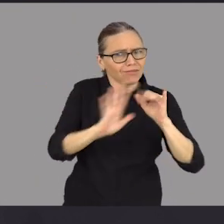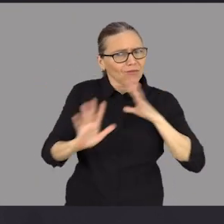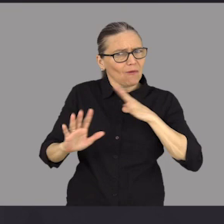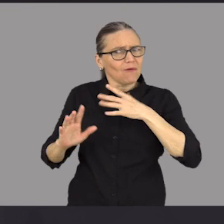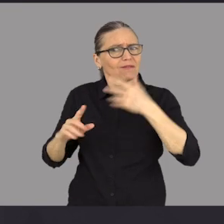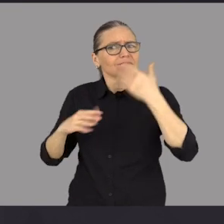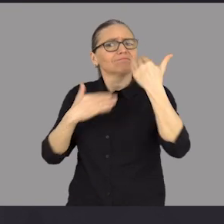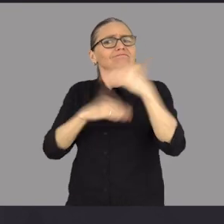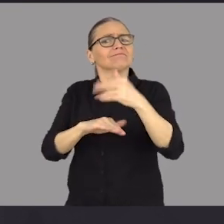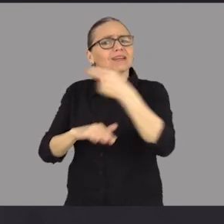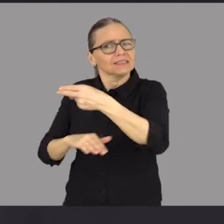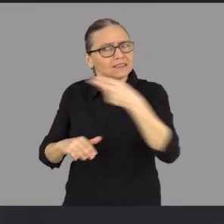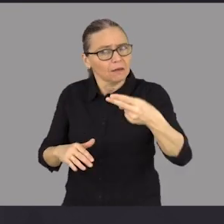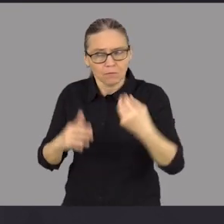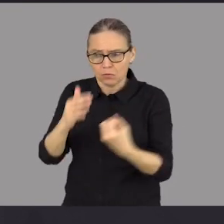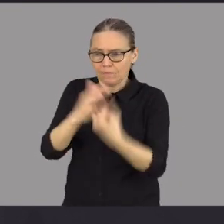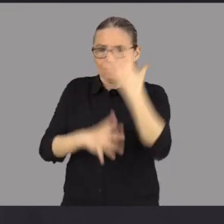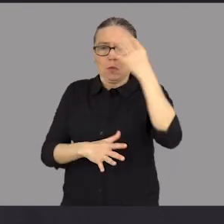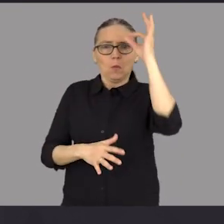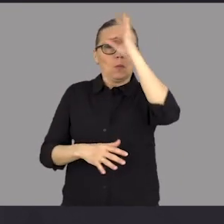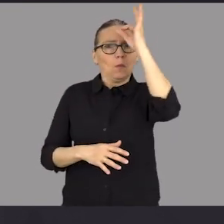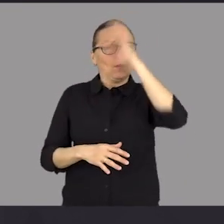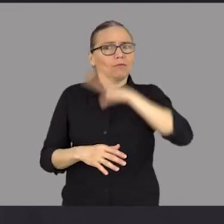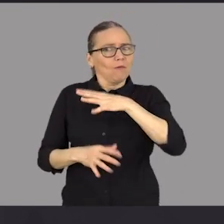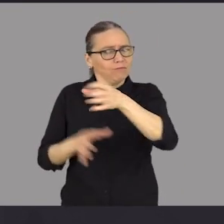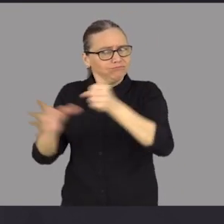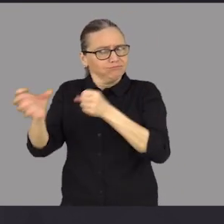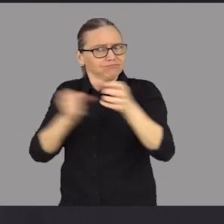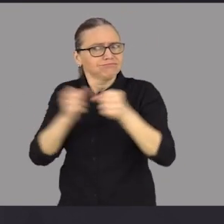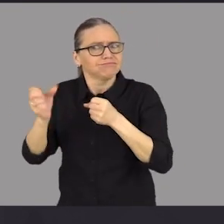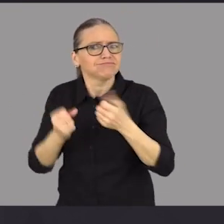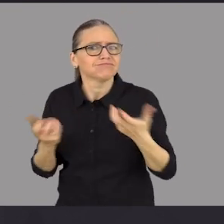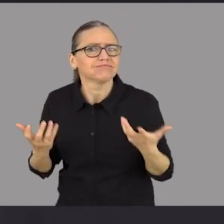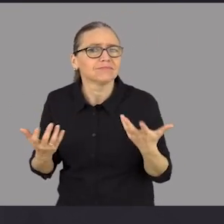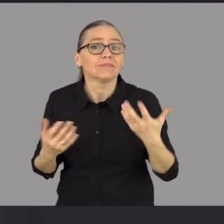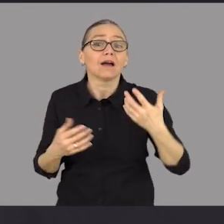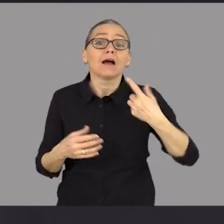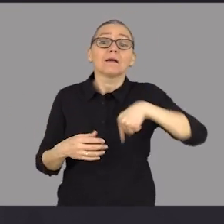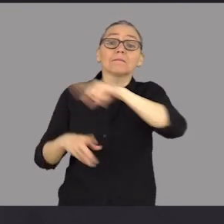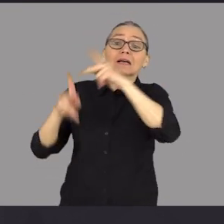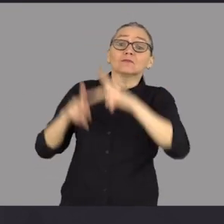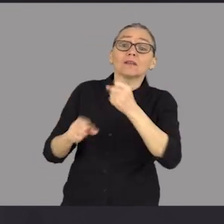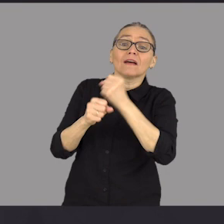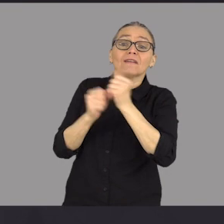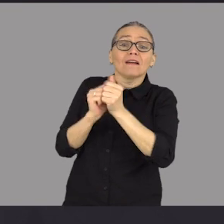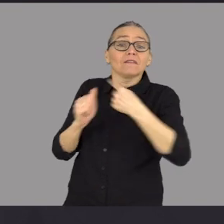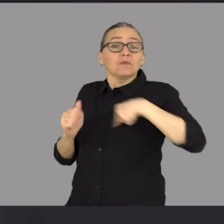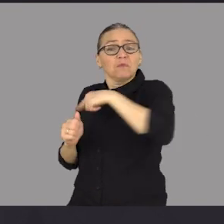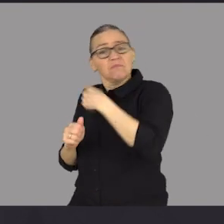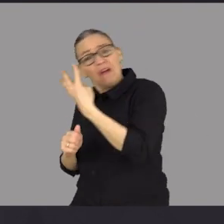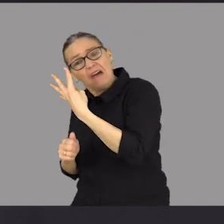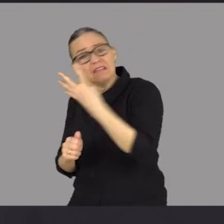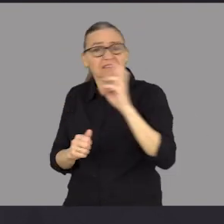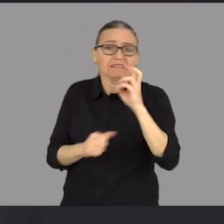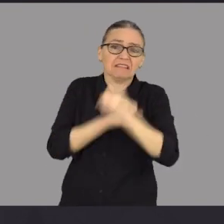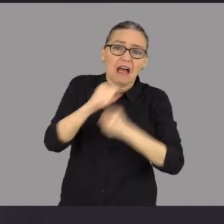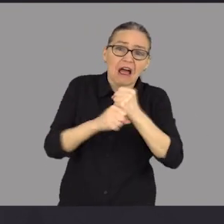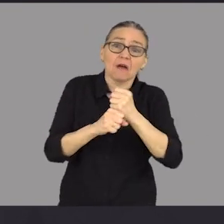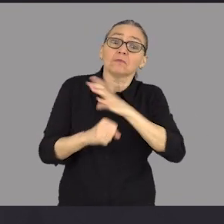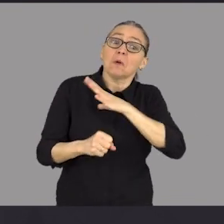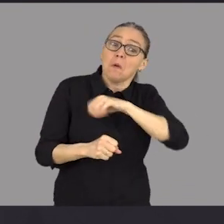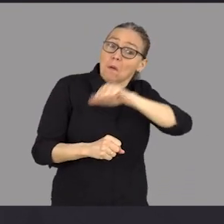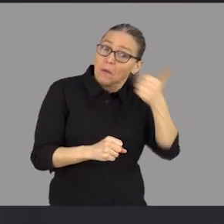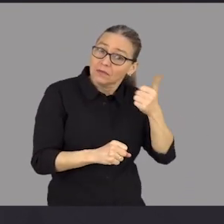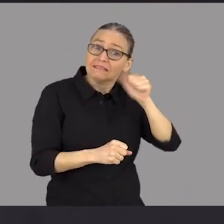identify and as experiencing disability. Some are new hires, We've got some with 4 to 6